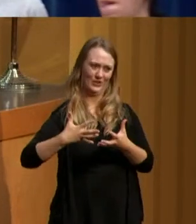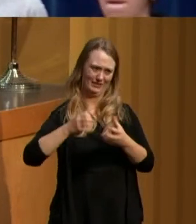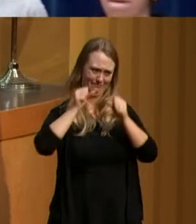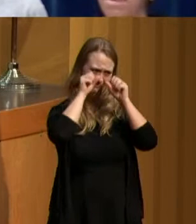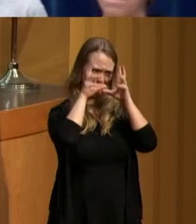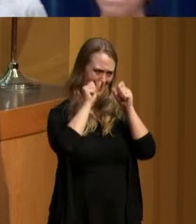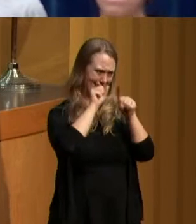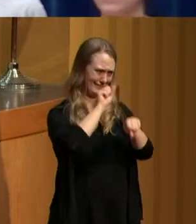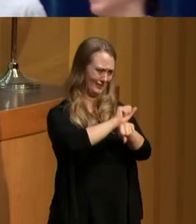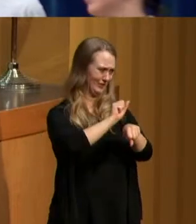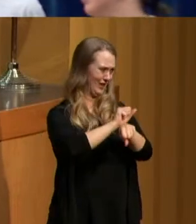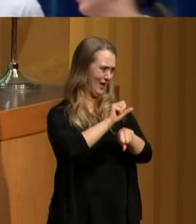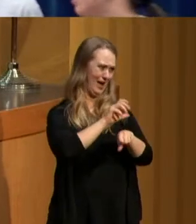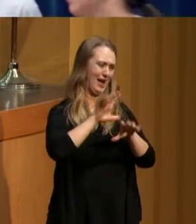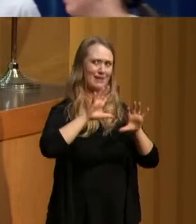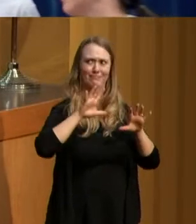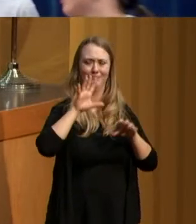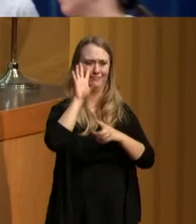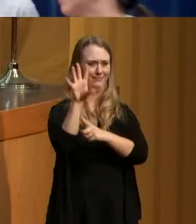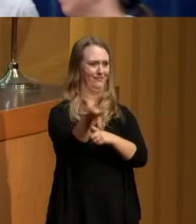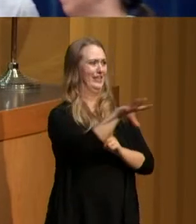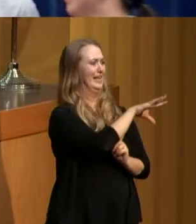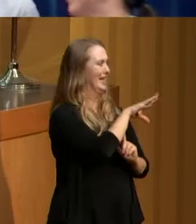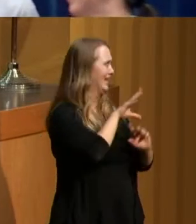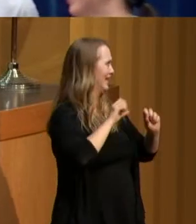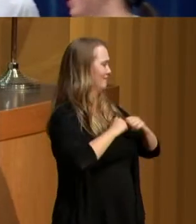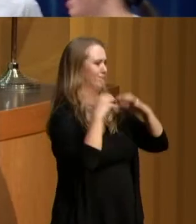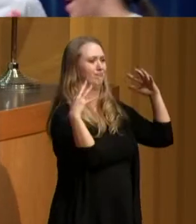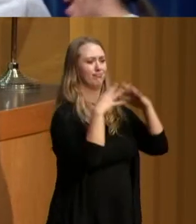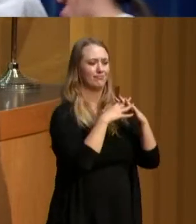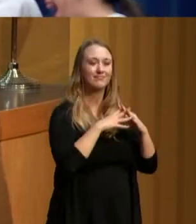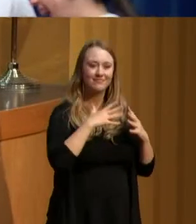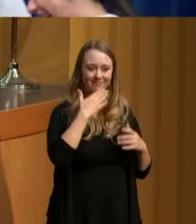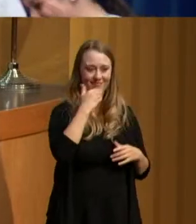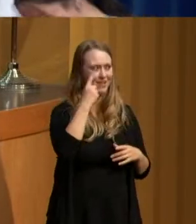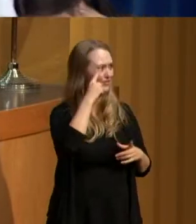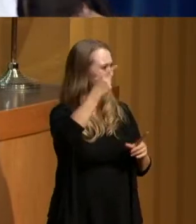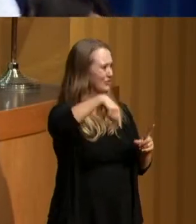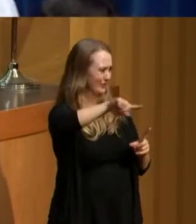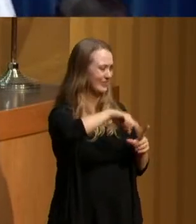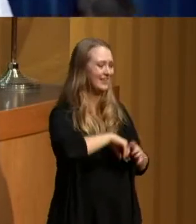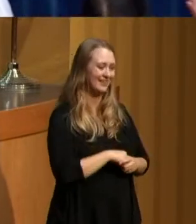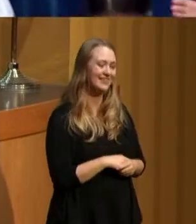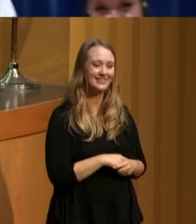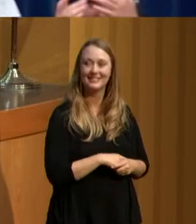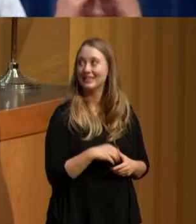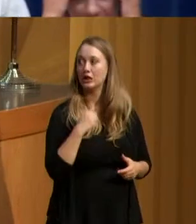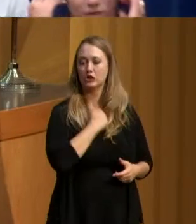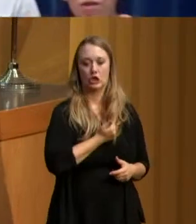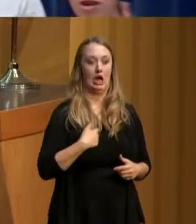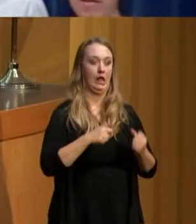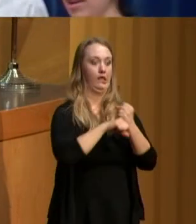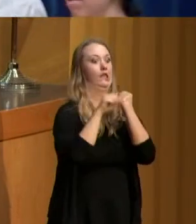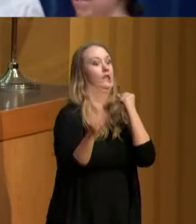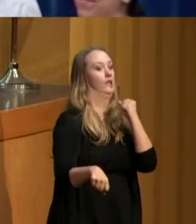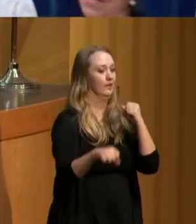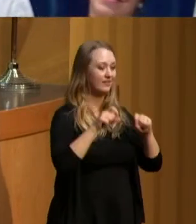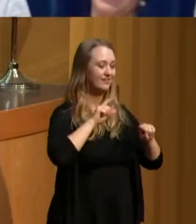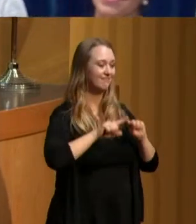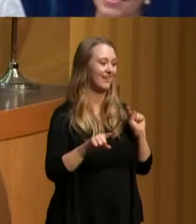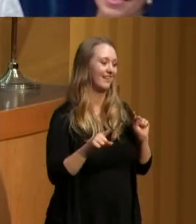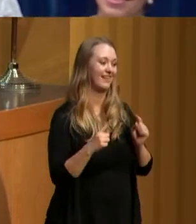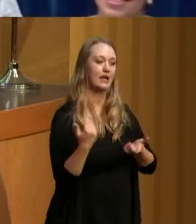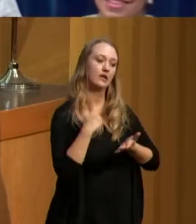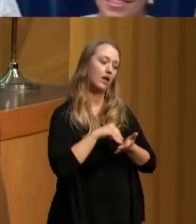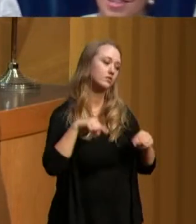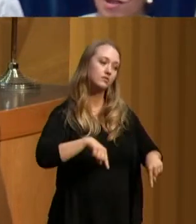this together and the video with throwing all that stuff. I want to say thank you to you guys. And sorry for taking so long, but I just want to say, again, this doesn't